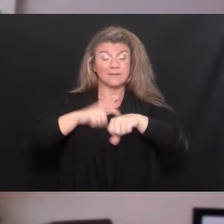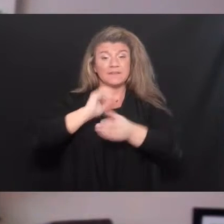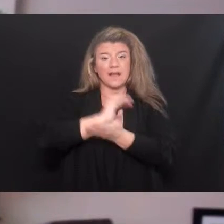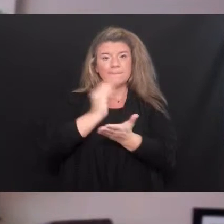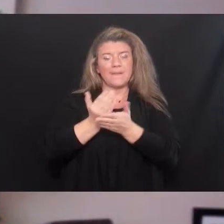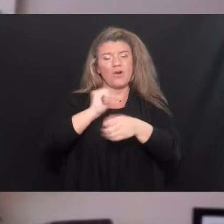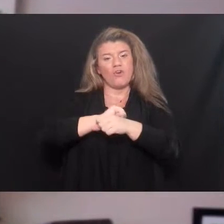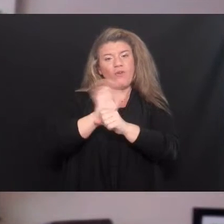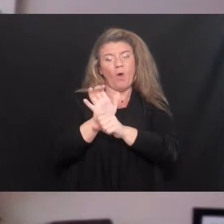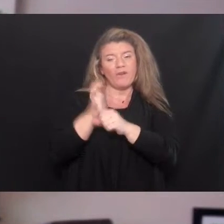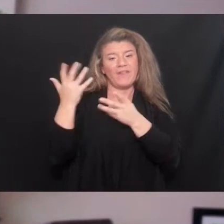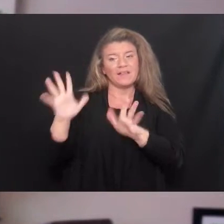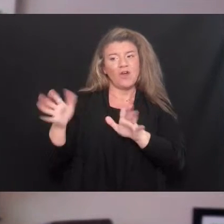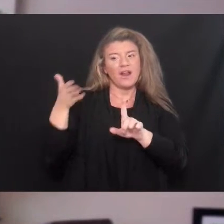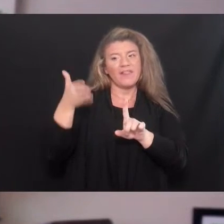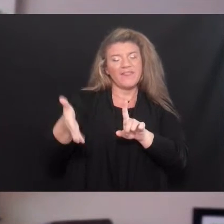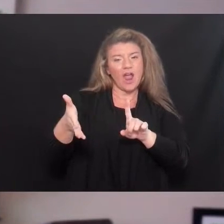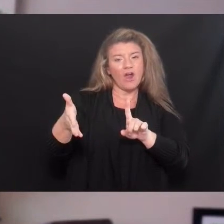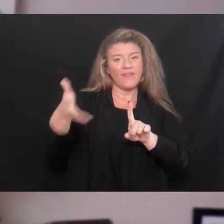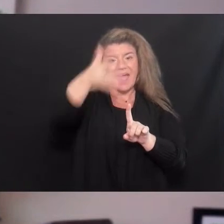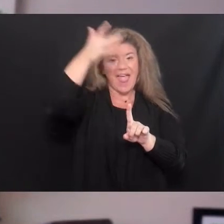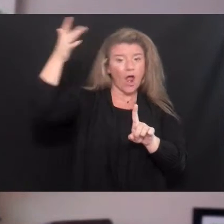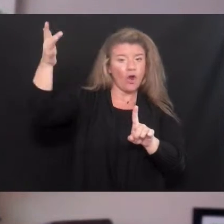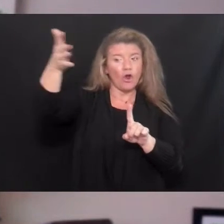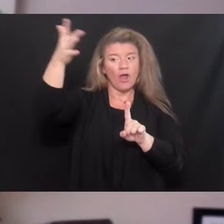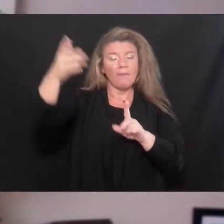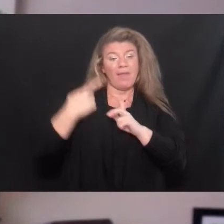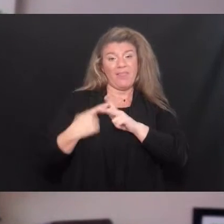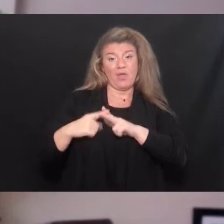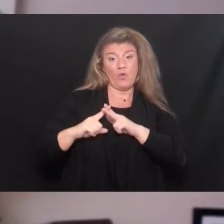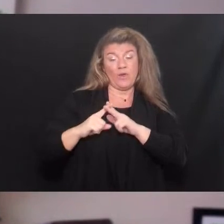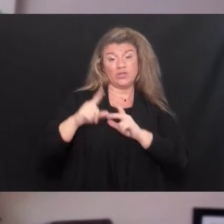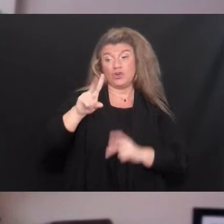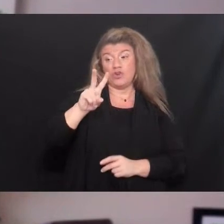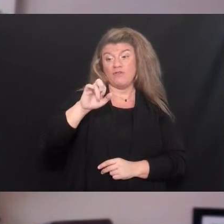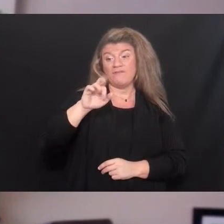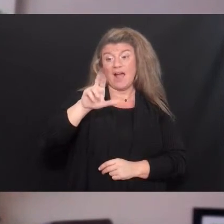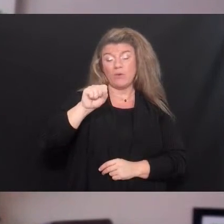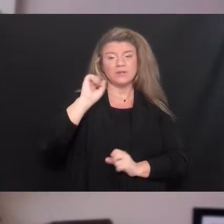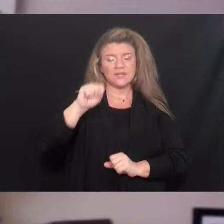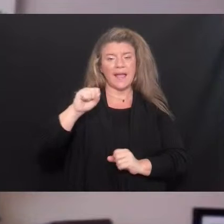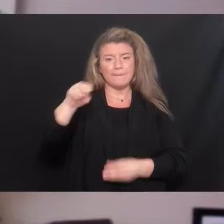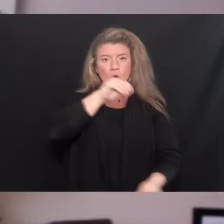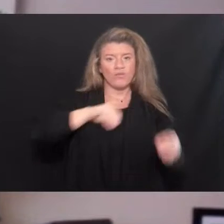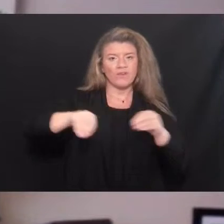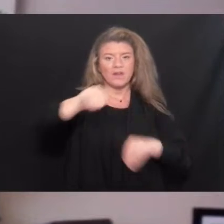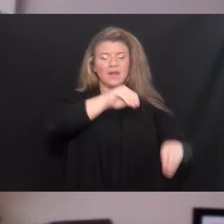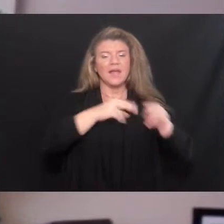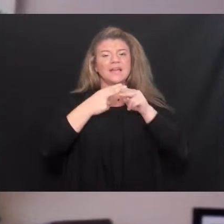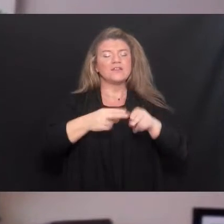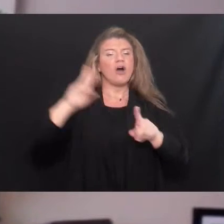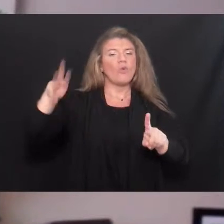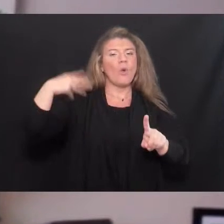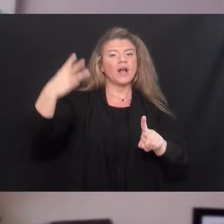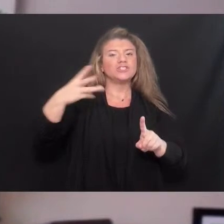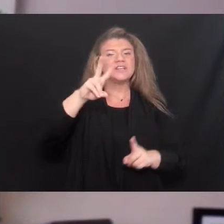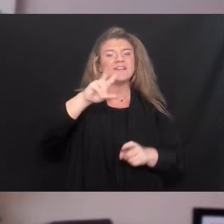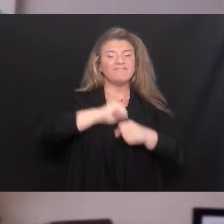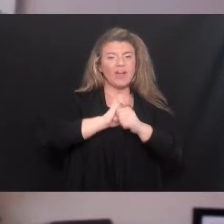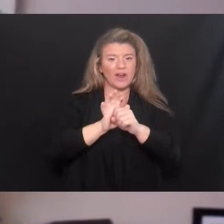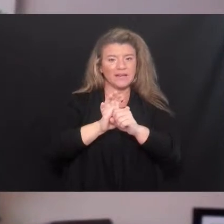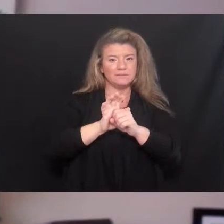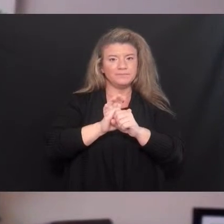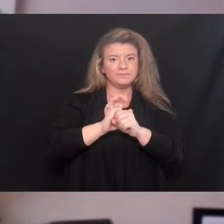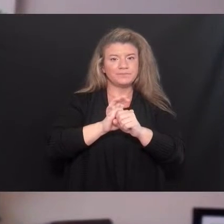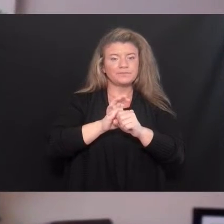that exists in the airways with the original virus from Wuhan, China, that is called the Washington variant. But this Delta